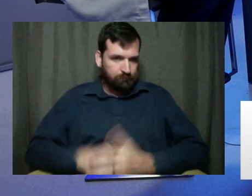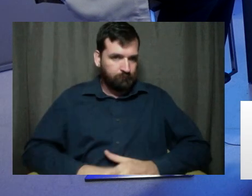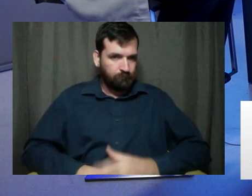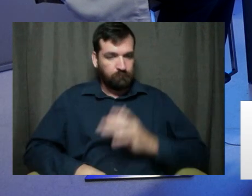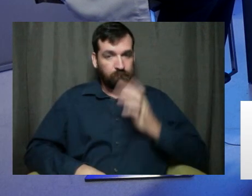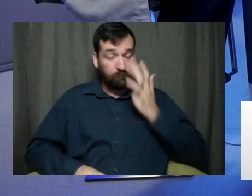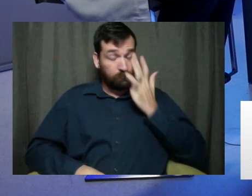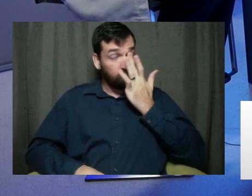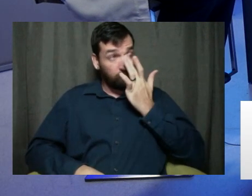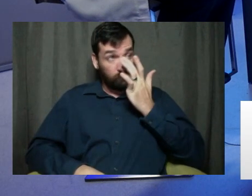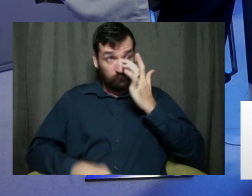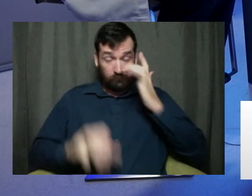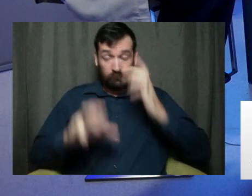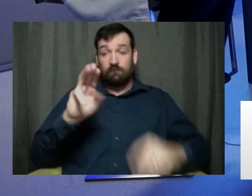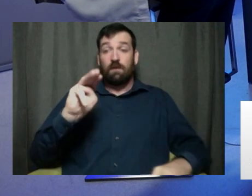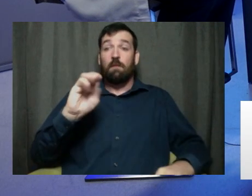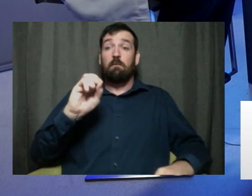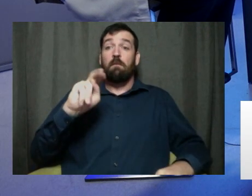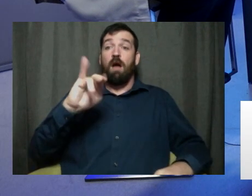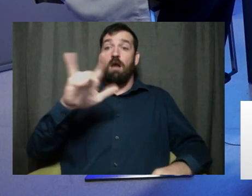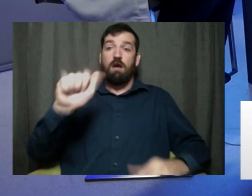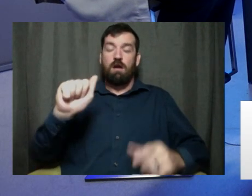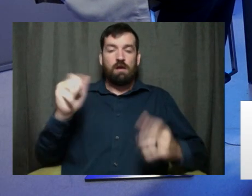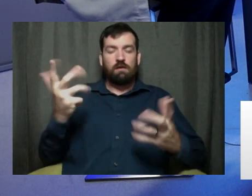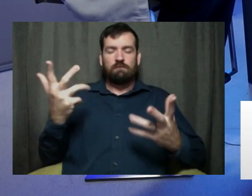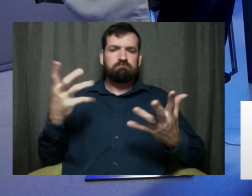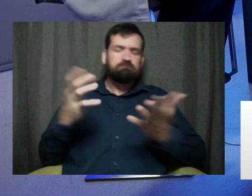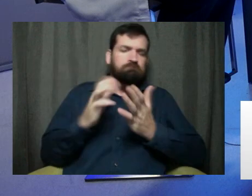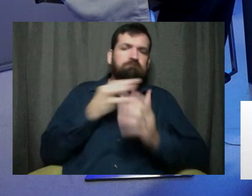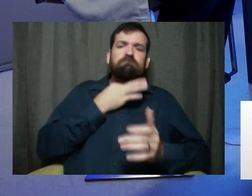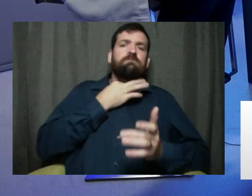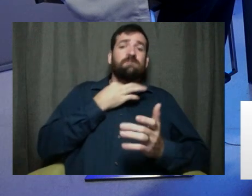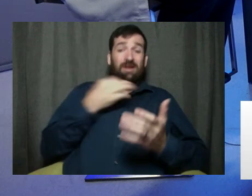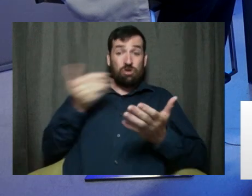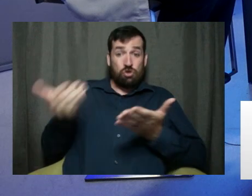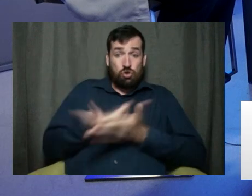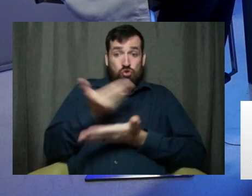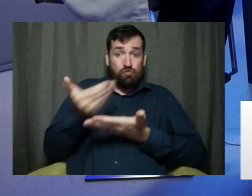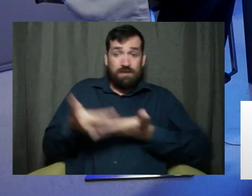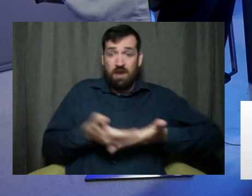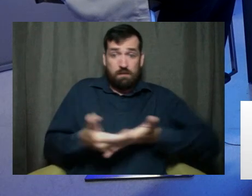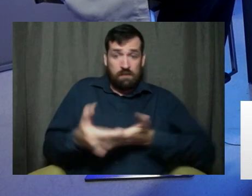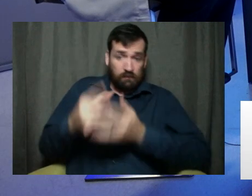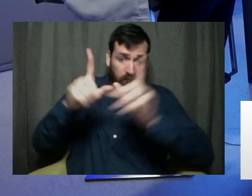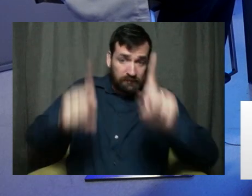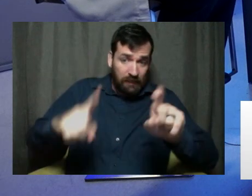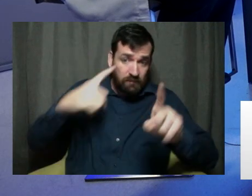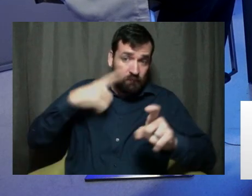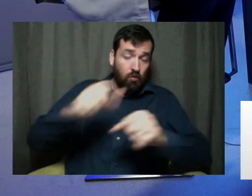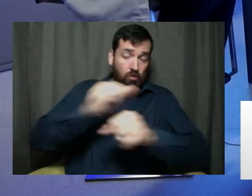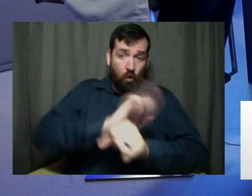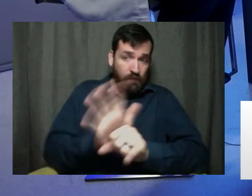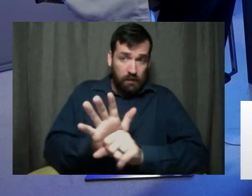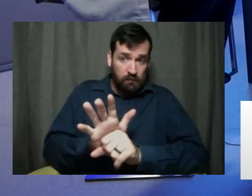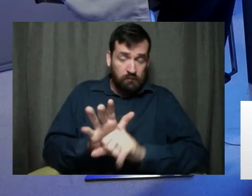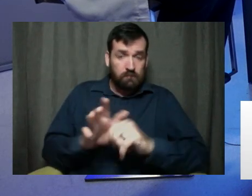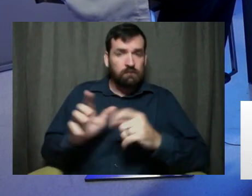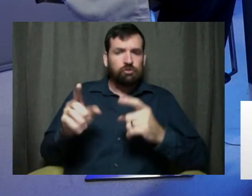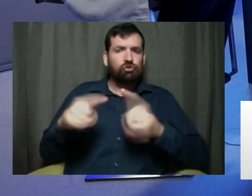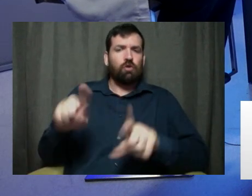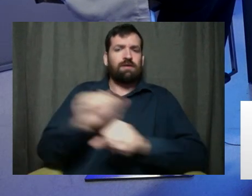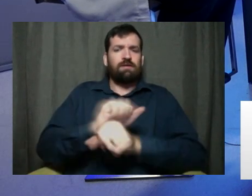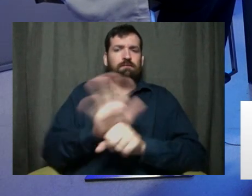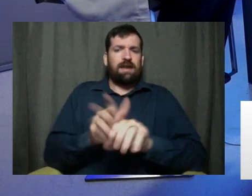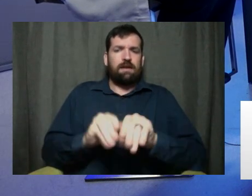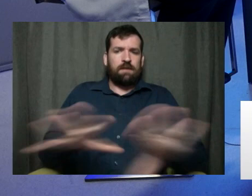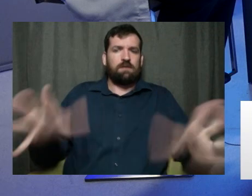know if newborns are screened for COVID these days. And during the pandemic, when would you screen? If a